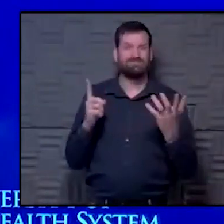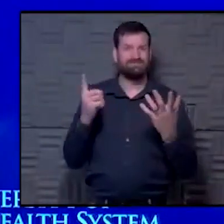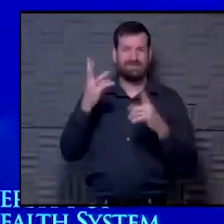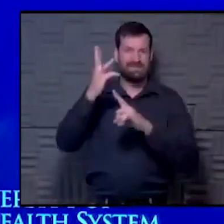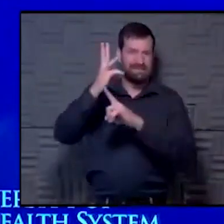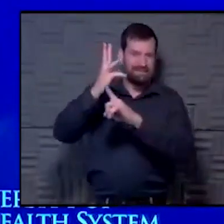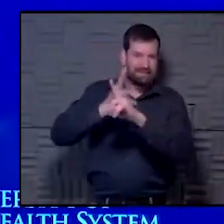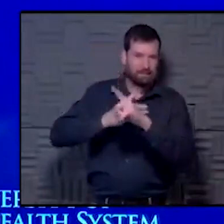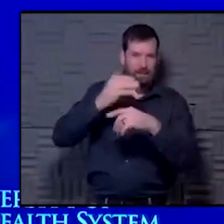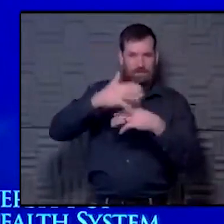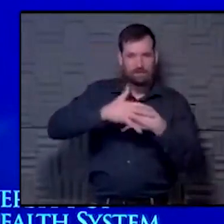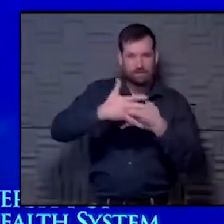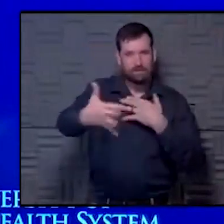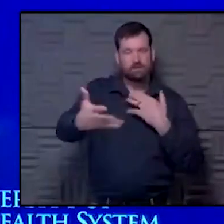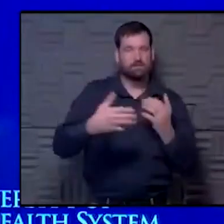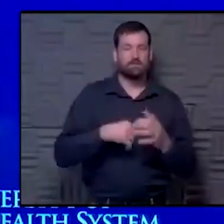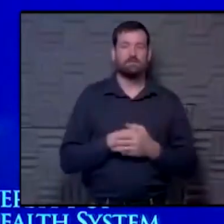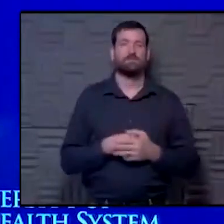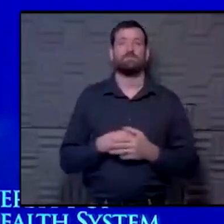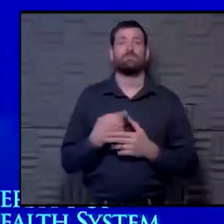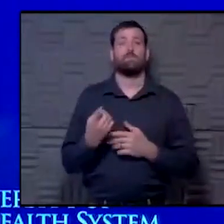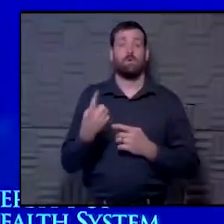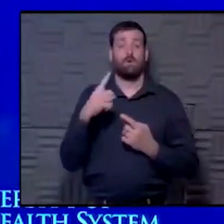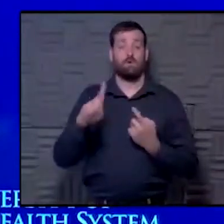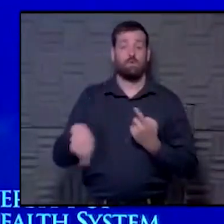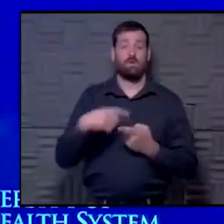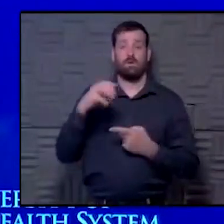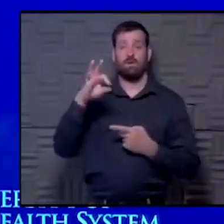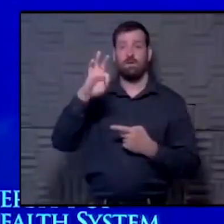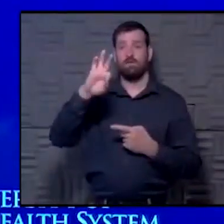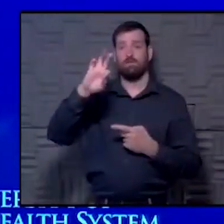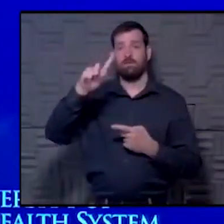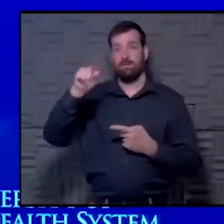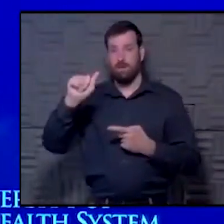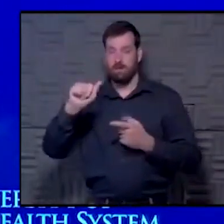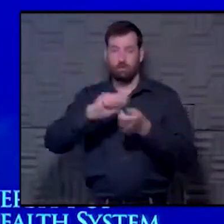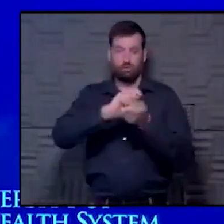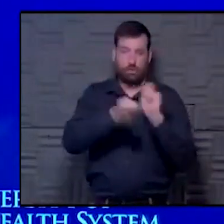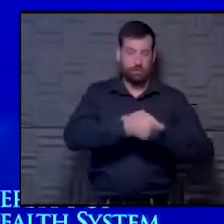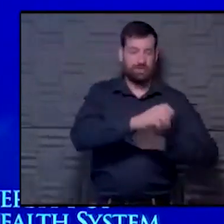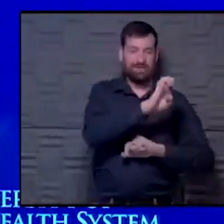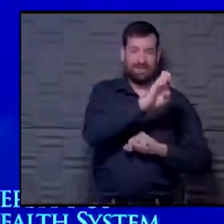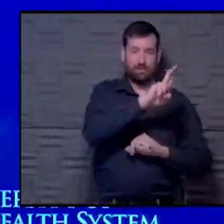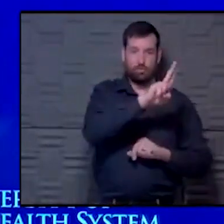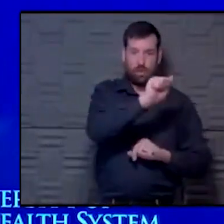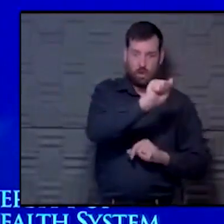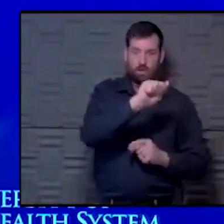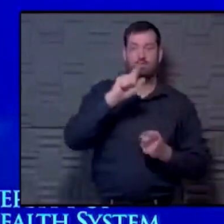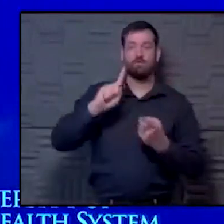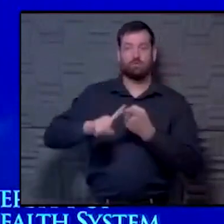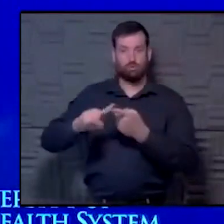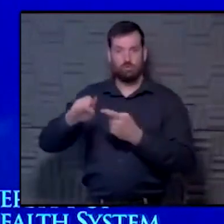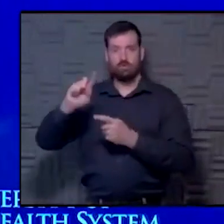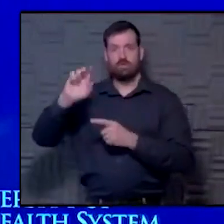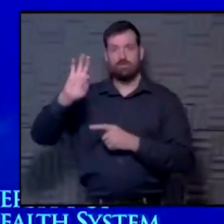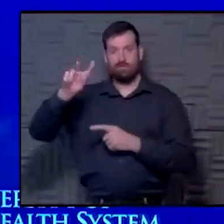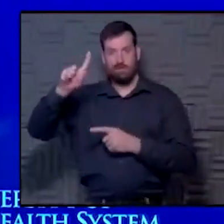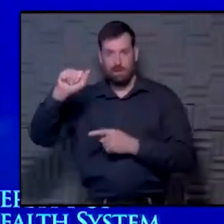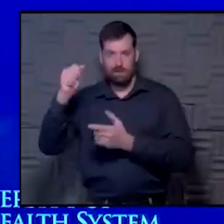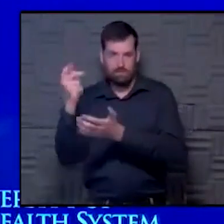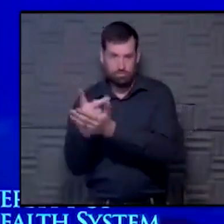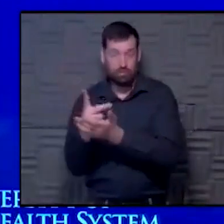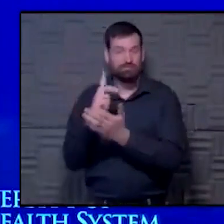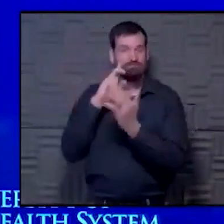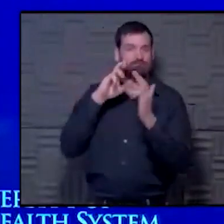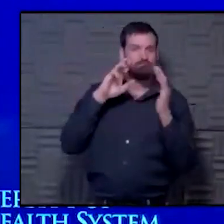6-month timeline, right? I think one of the increments is when the FDA switches from an EUA to an FDA-approved drug from Pfizer and Moderna. I think that'll happen. What I'm